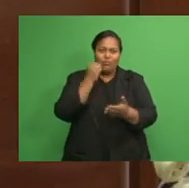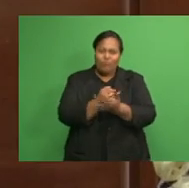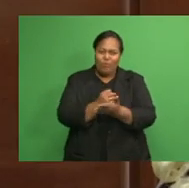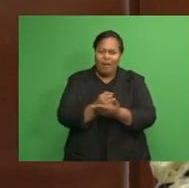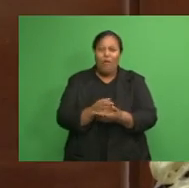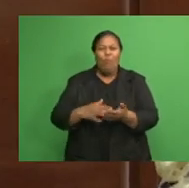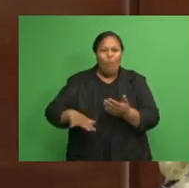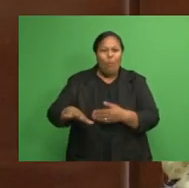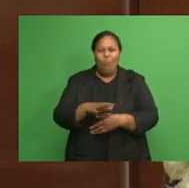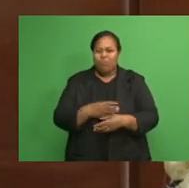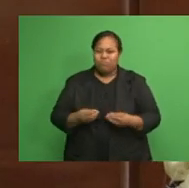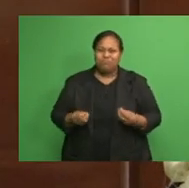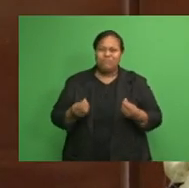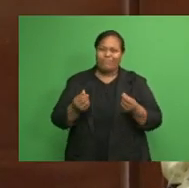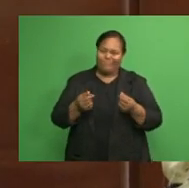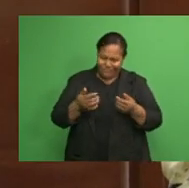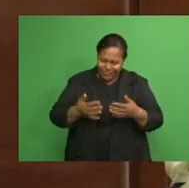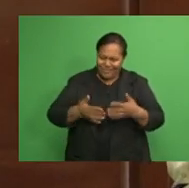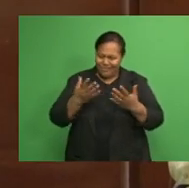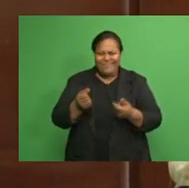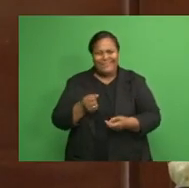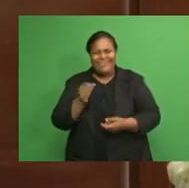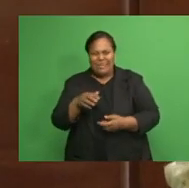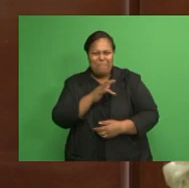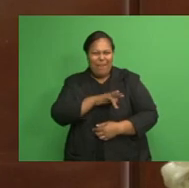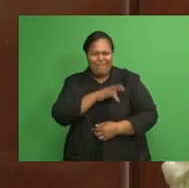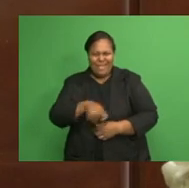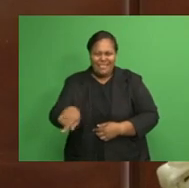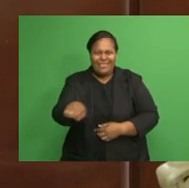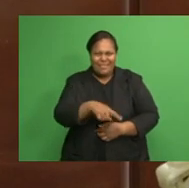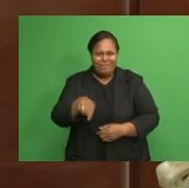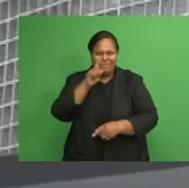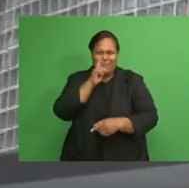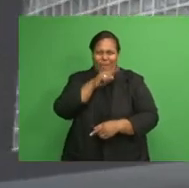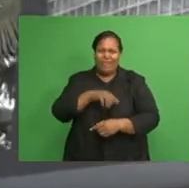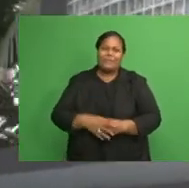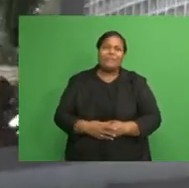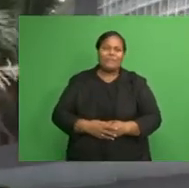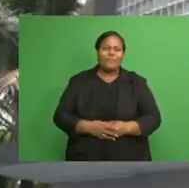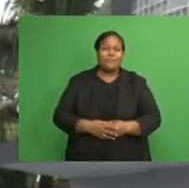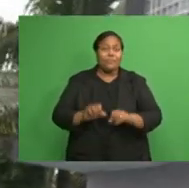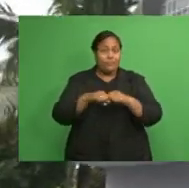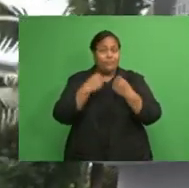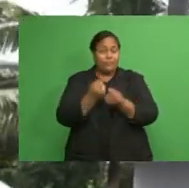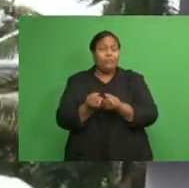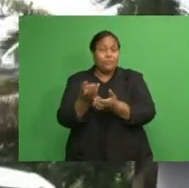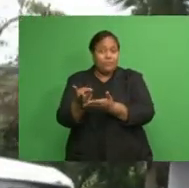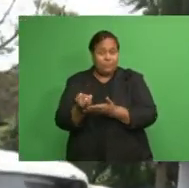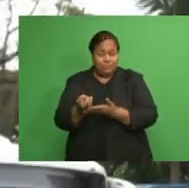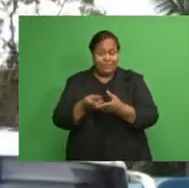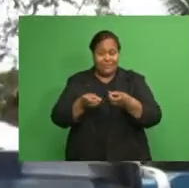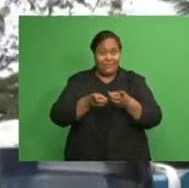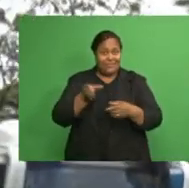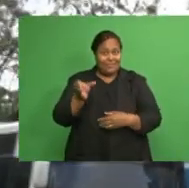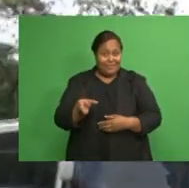cent counts, that the beneficiaries actually benefit out of this. Social Welfare Director Rupeni Fatiaki